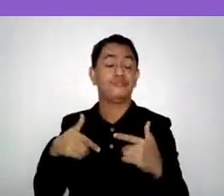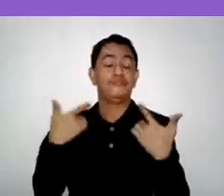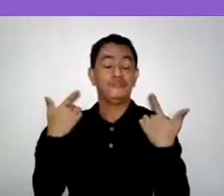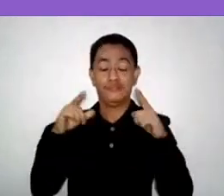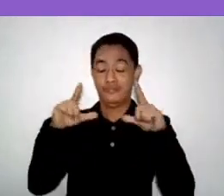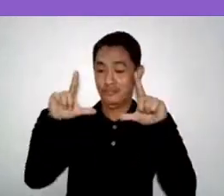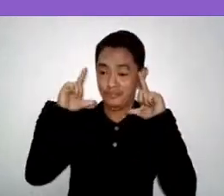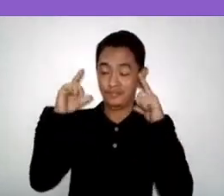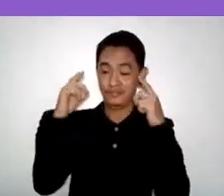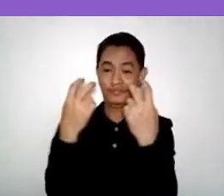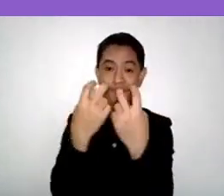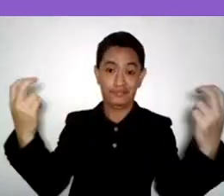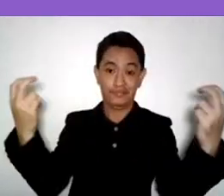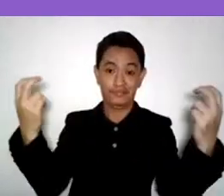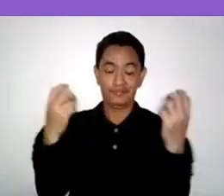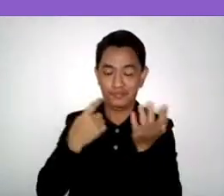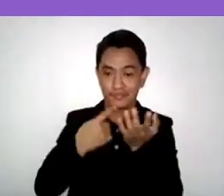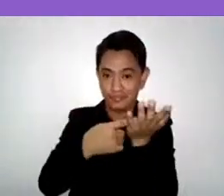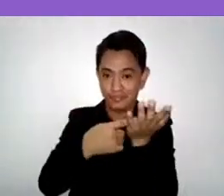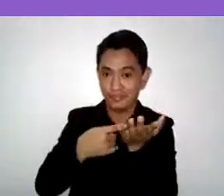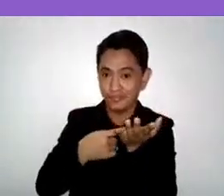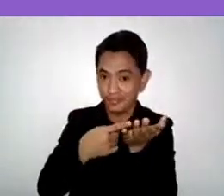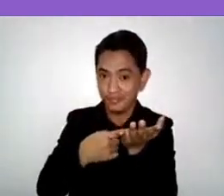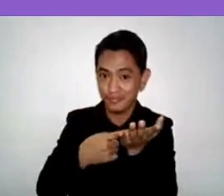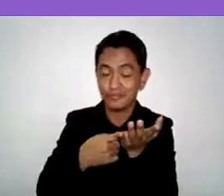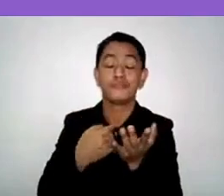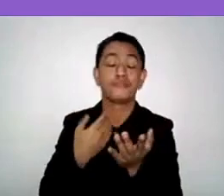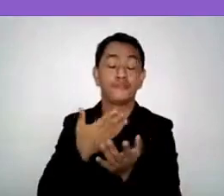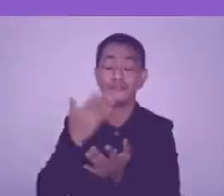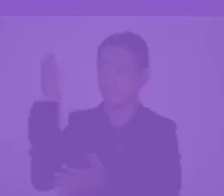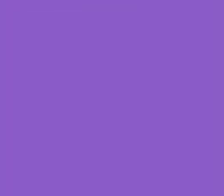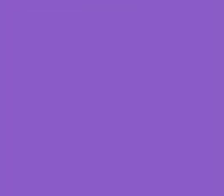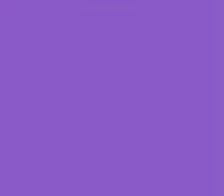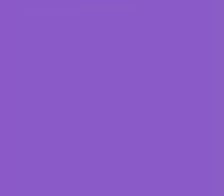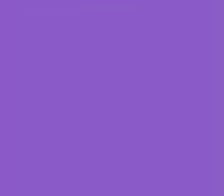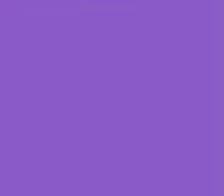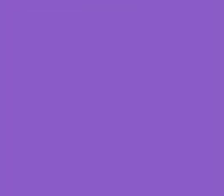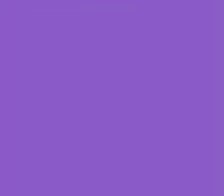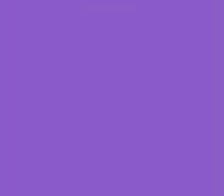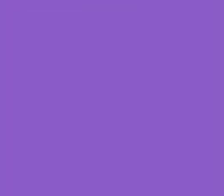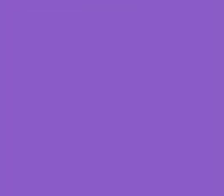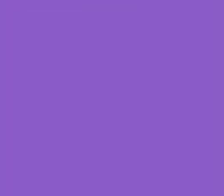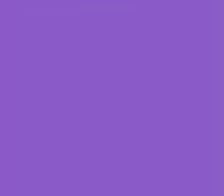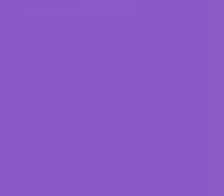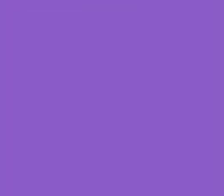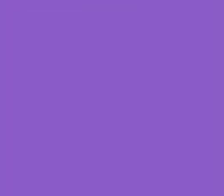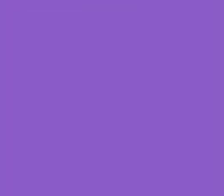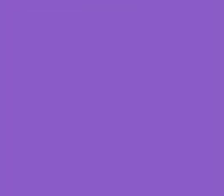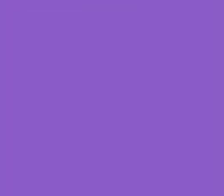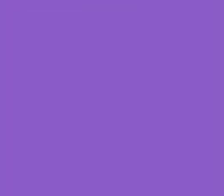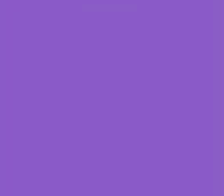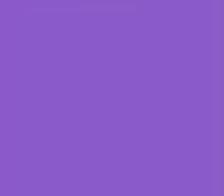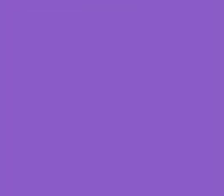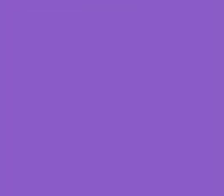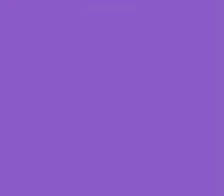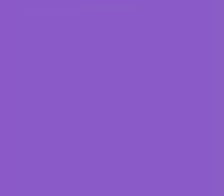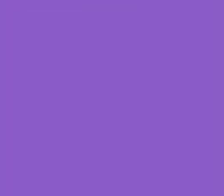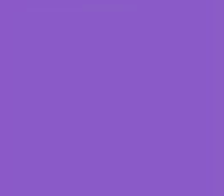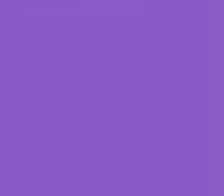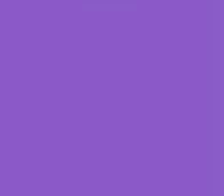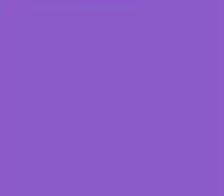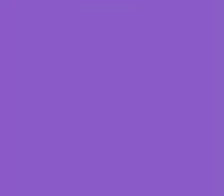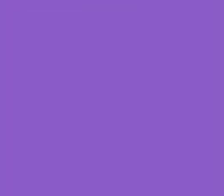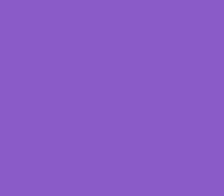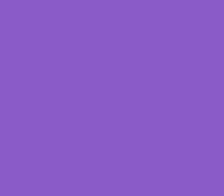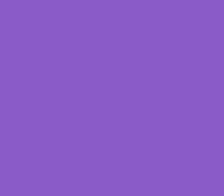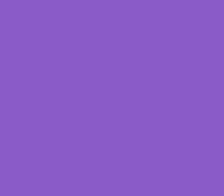is by calling our speakers back, as we will have a live panel discussion. Joining us again are our resource